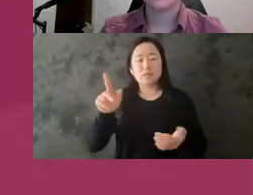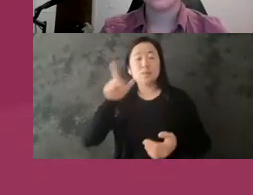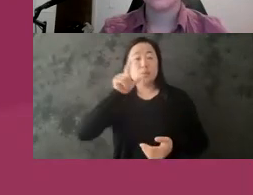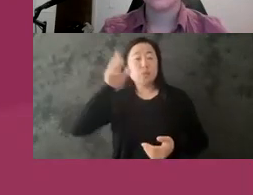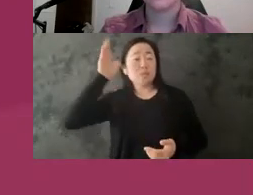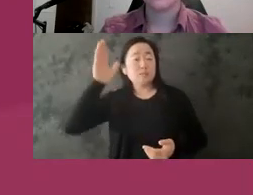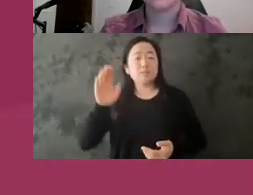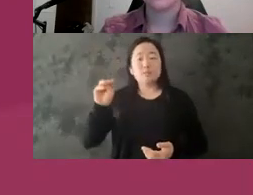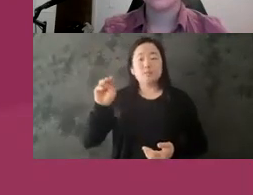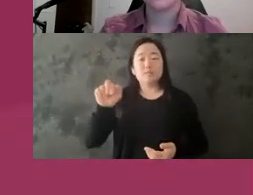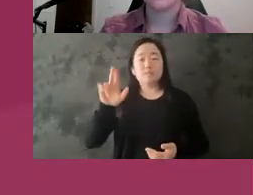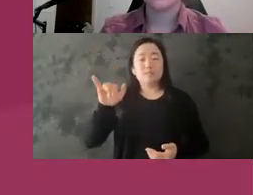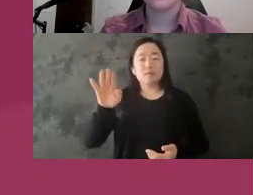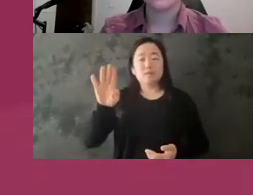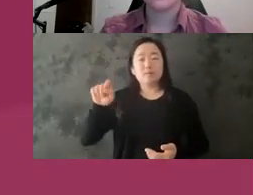Beth.